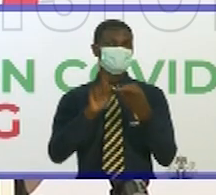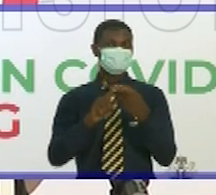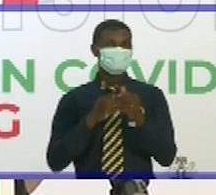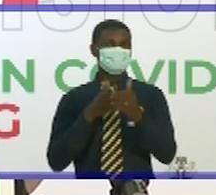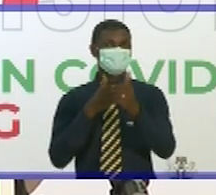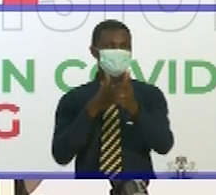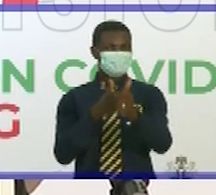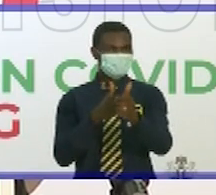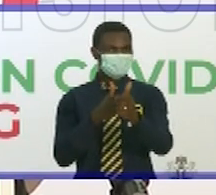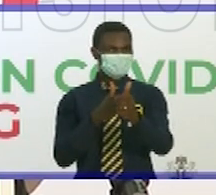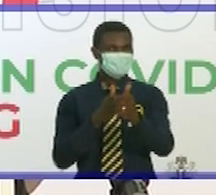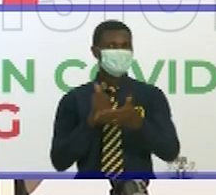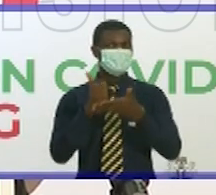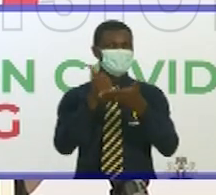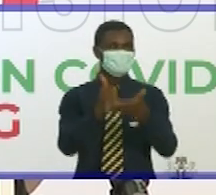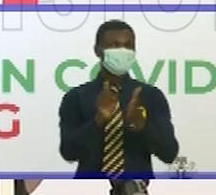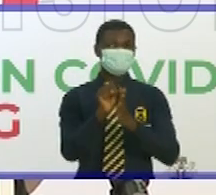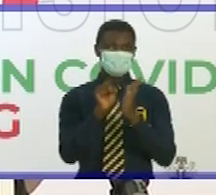awon ipinle sona